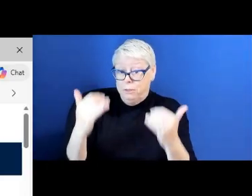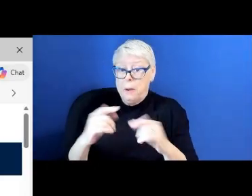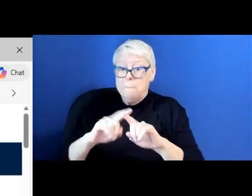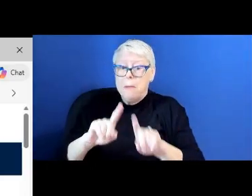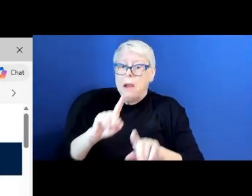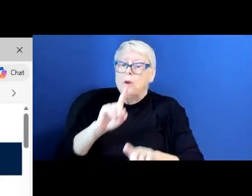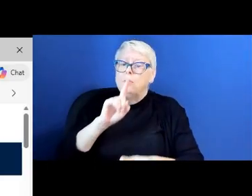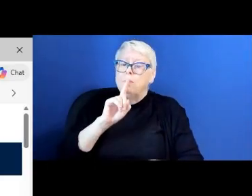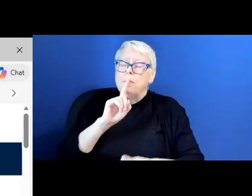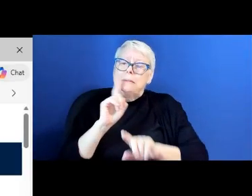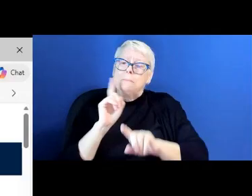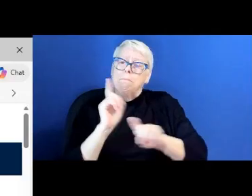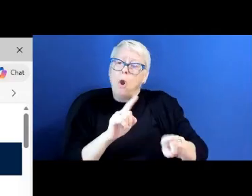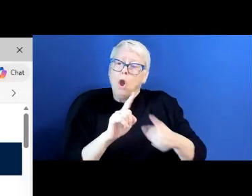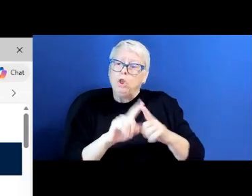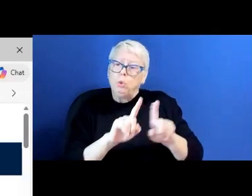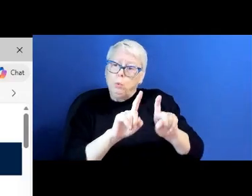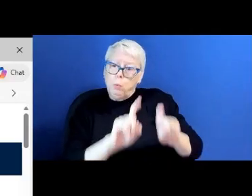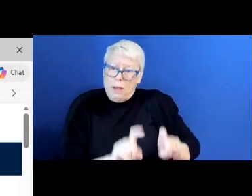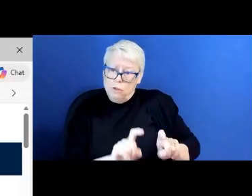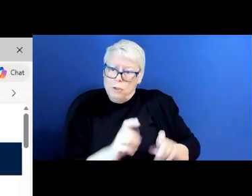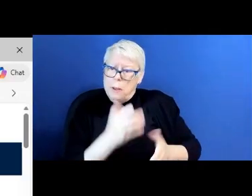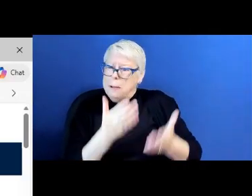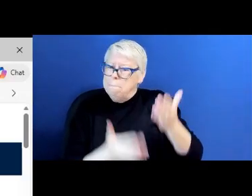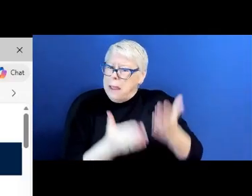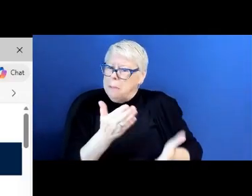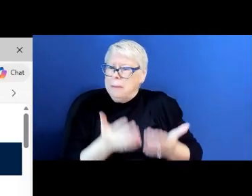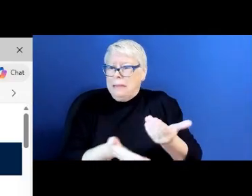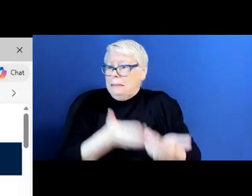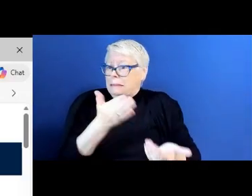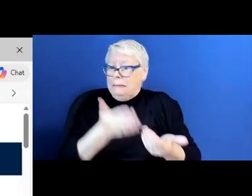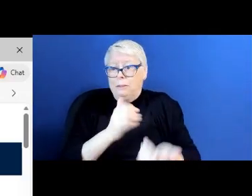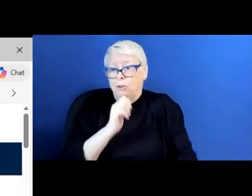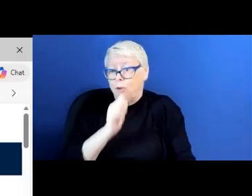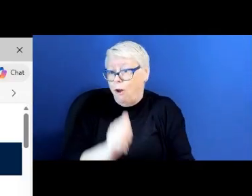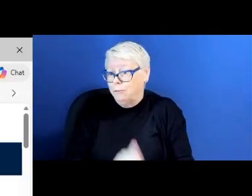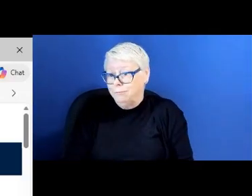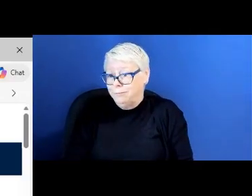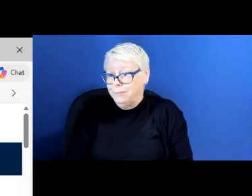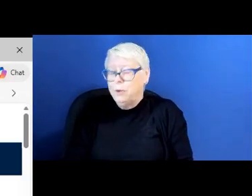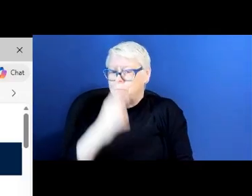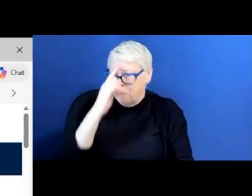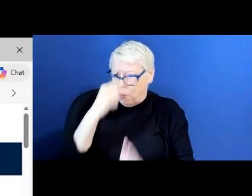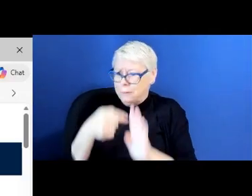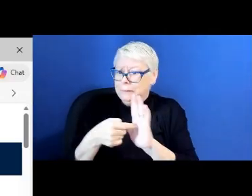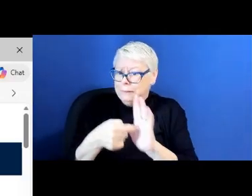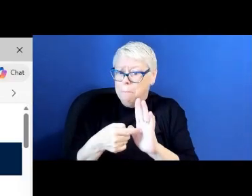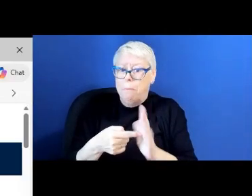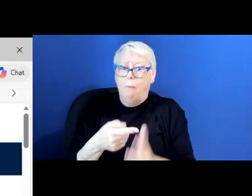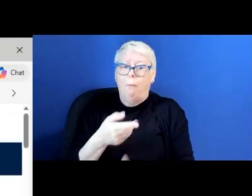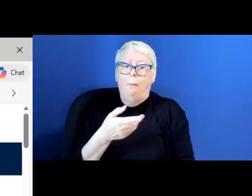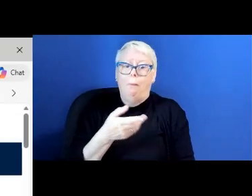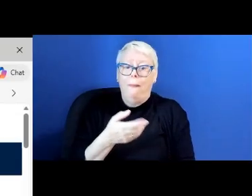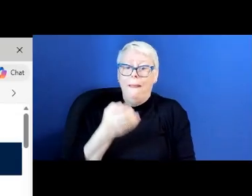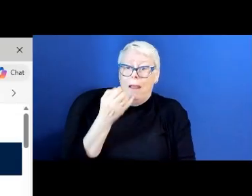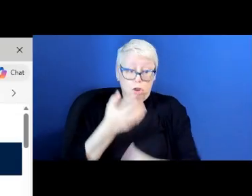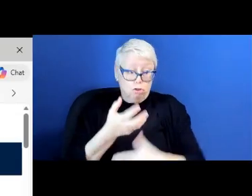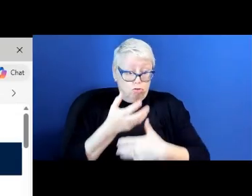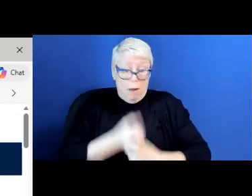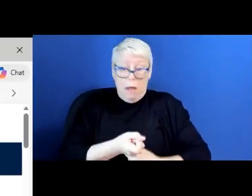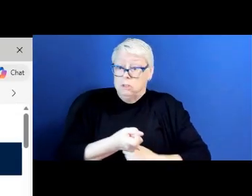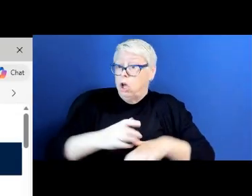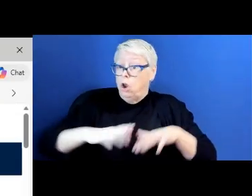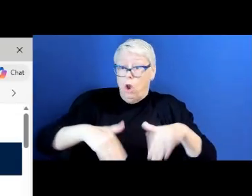to questions might be not necessarily the easiest way, especially if trust has not been established with the